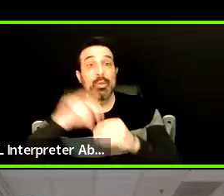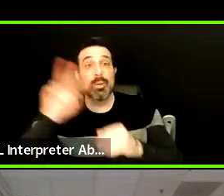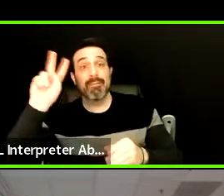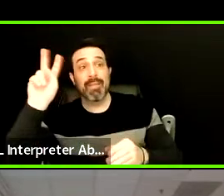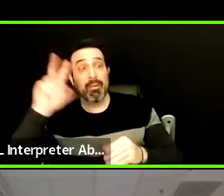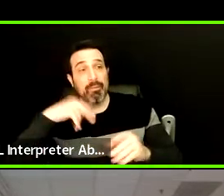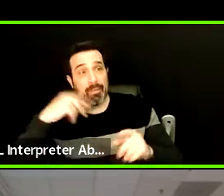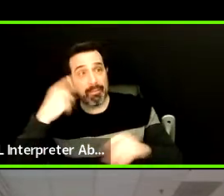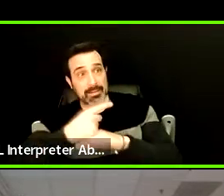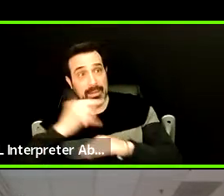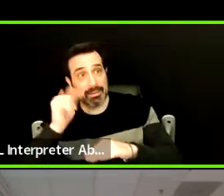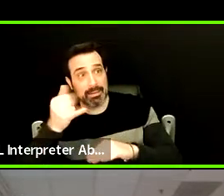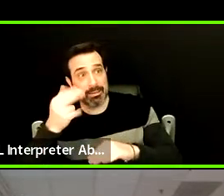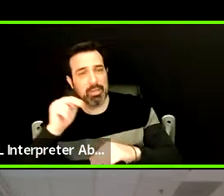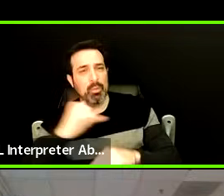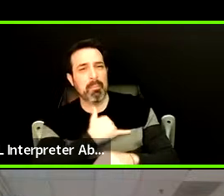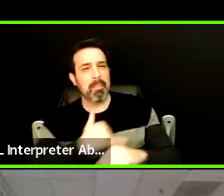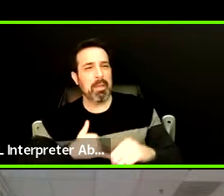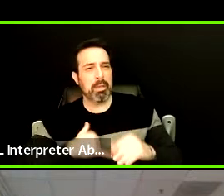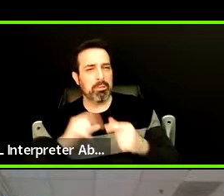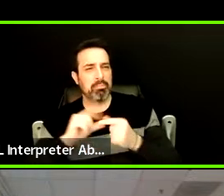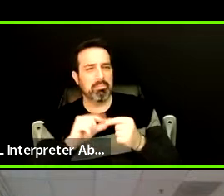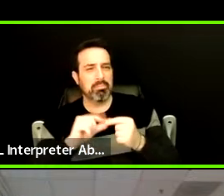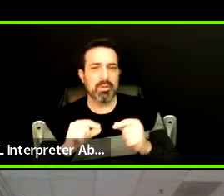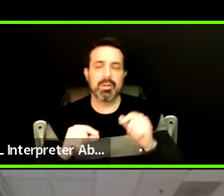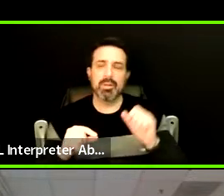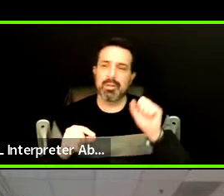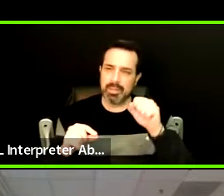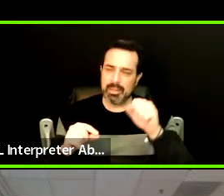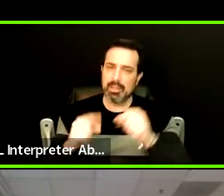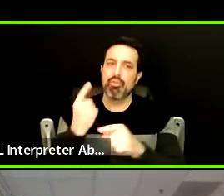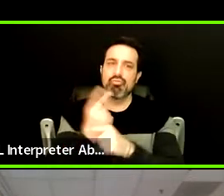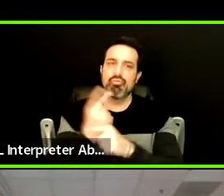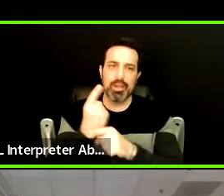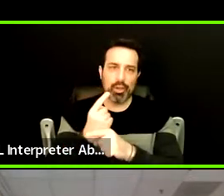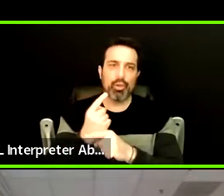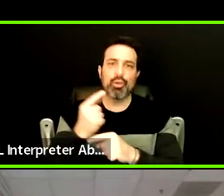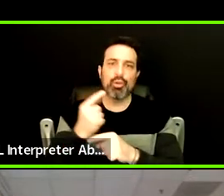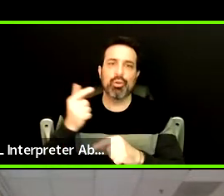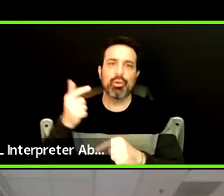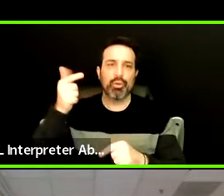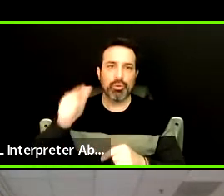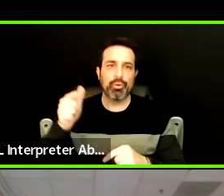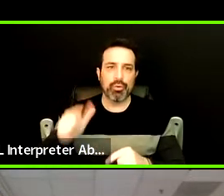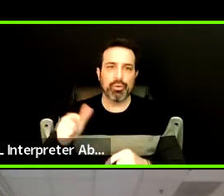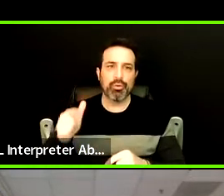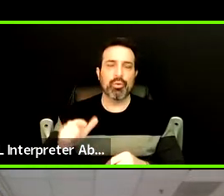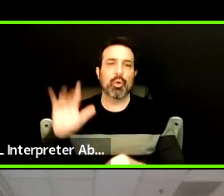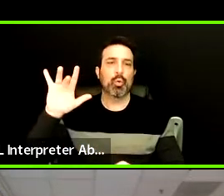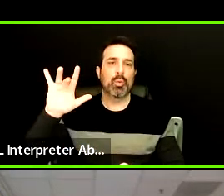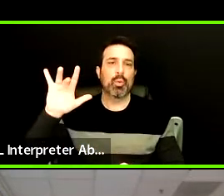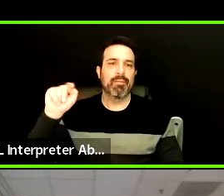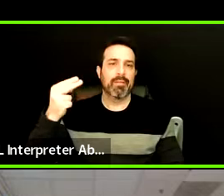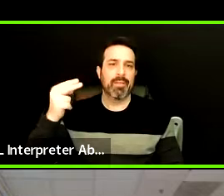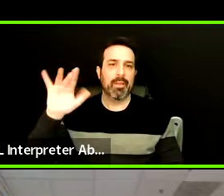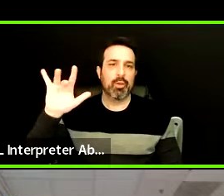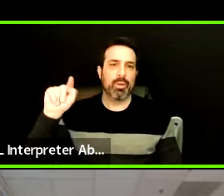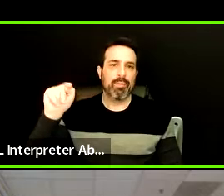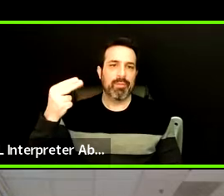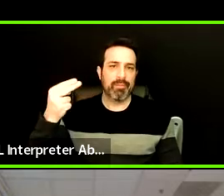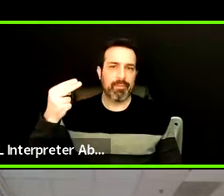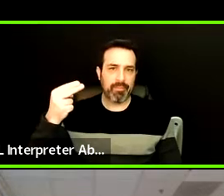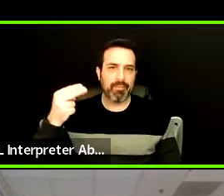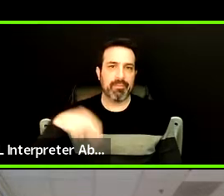in January yet? We do. We're back to our regular rotation, the 25th, the fourth,